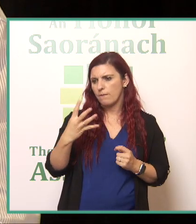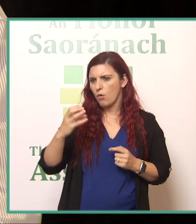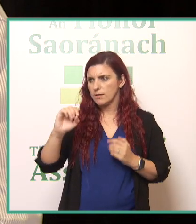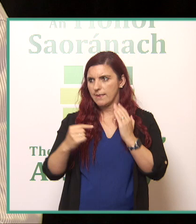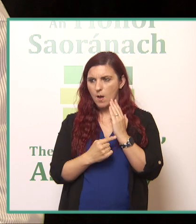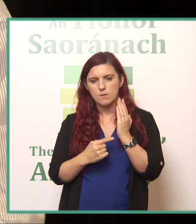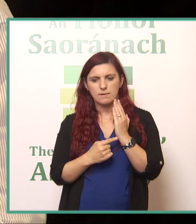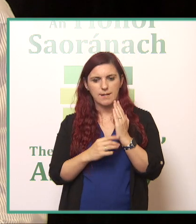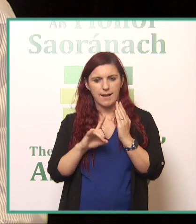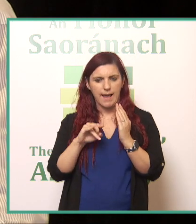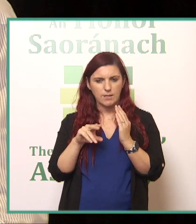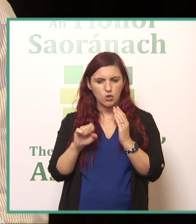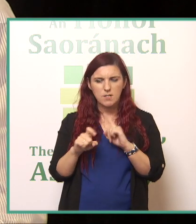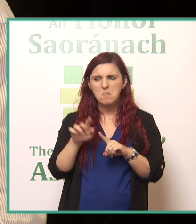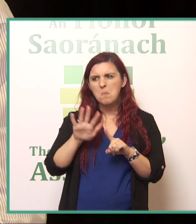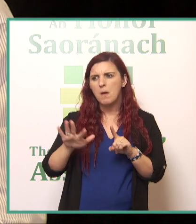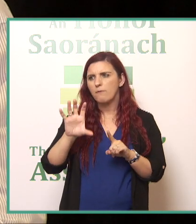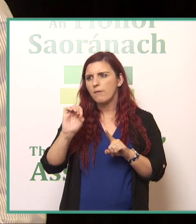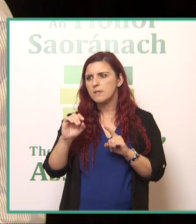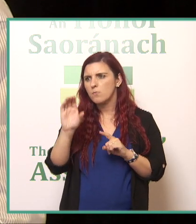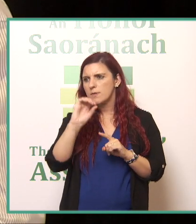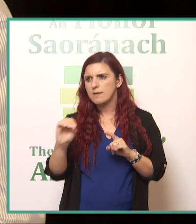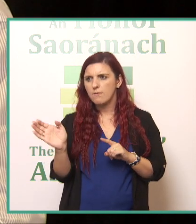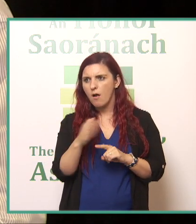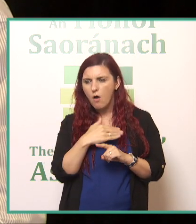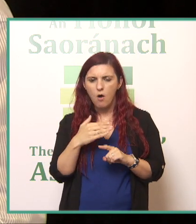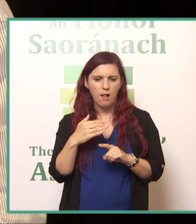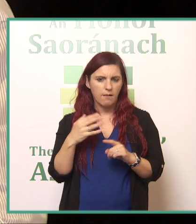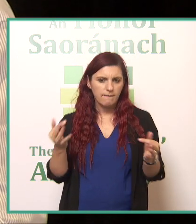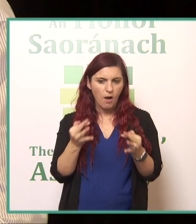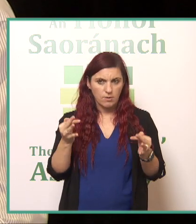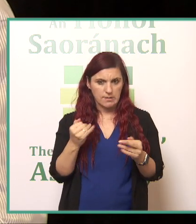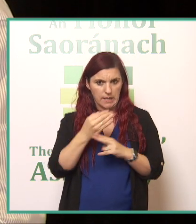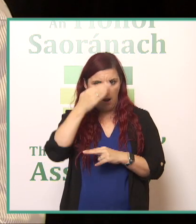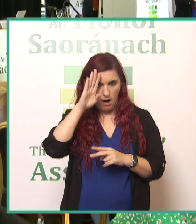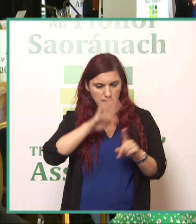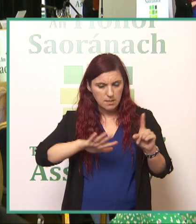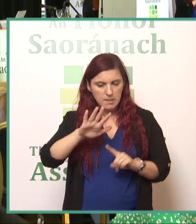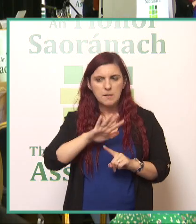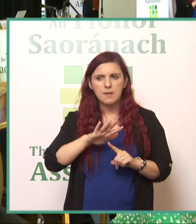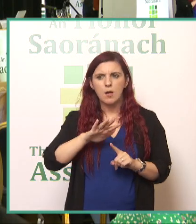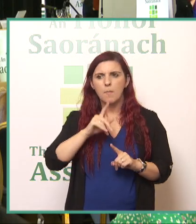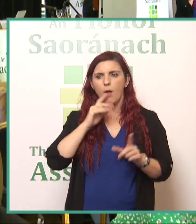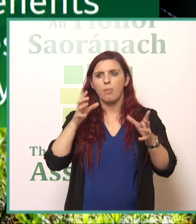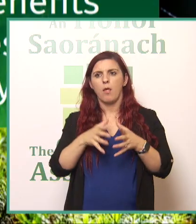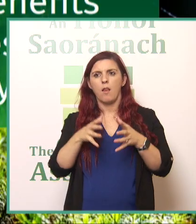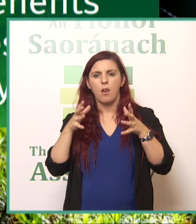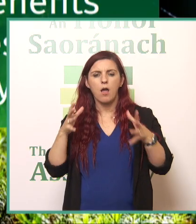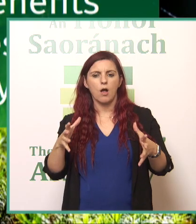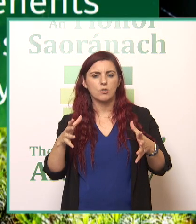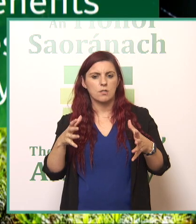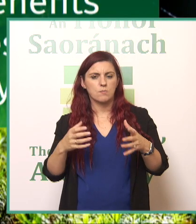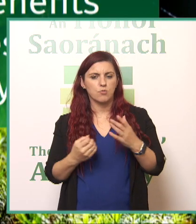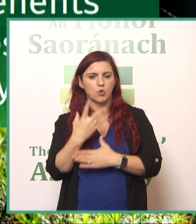hectares. That's about 50% of all the forests in Ireland. We're the largest producer